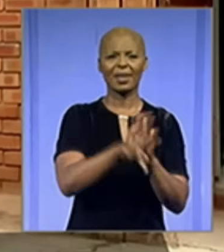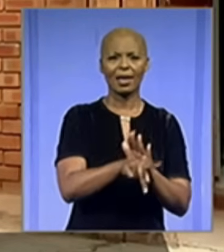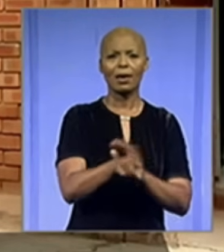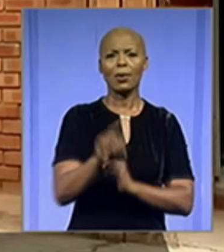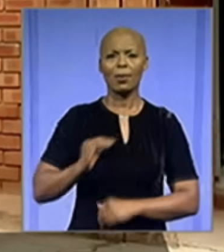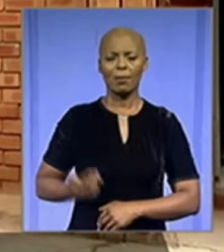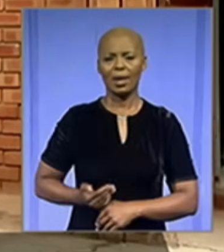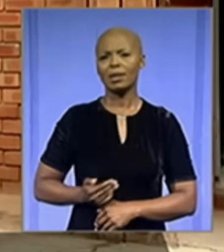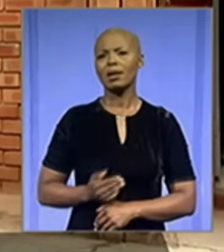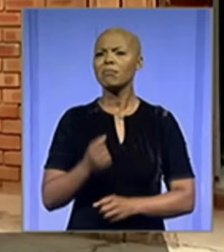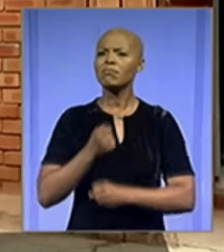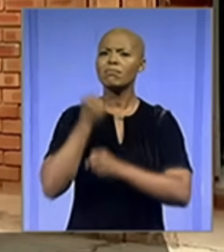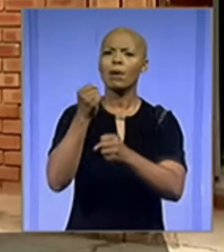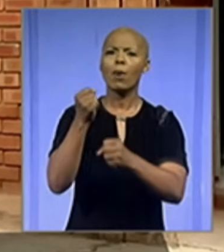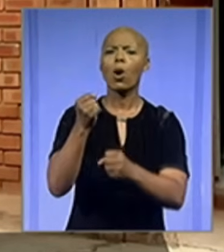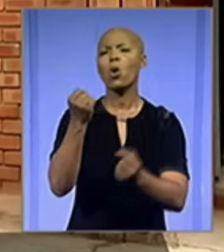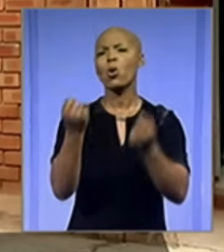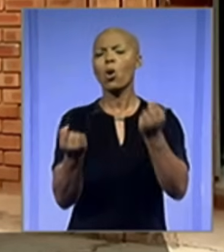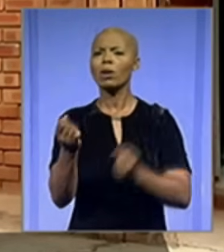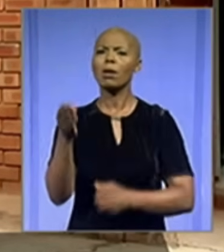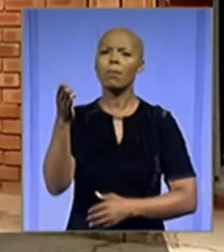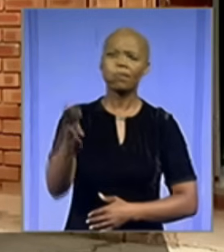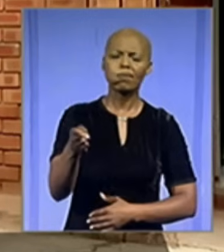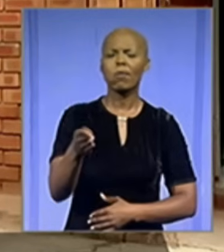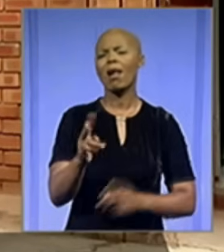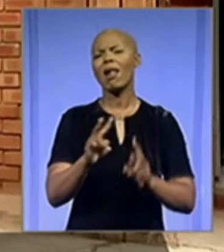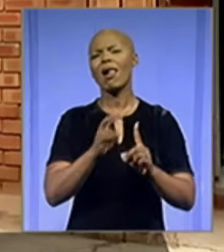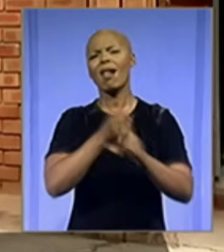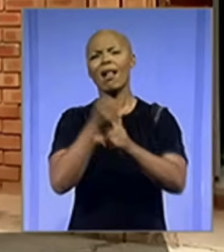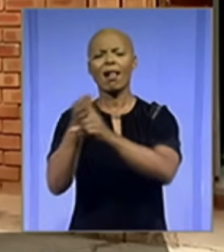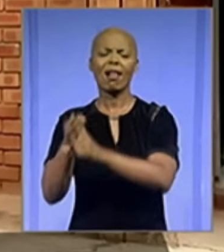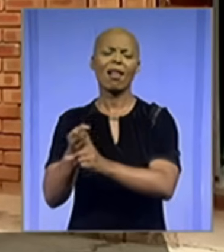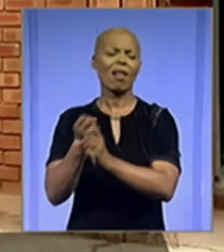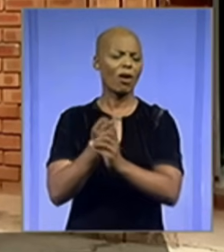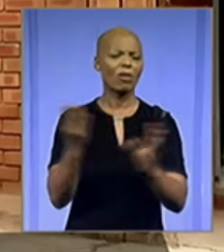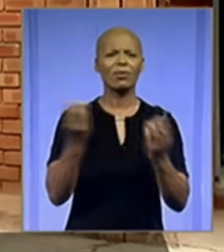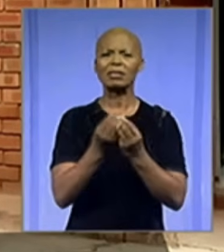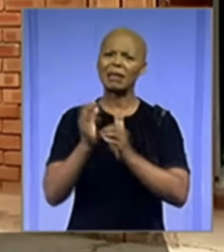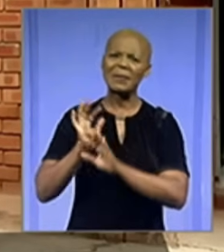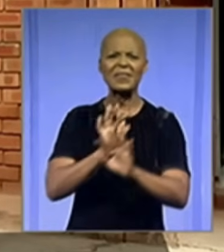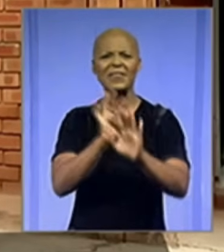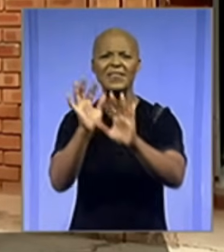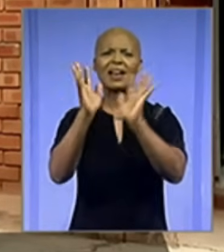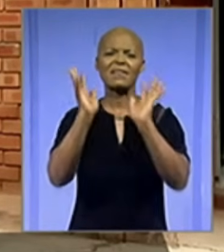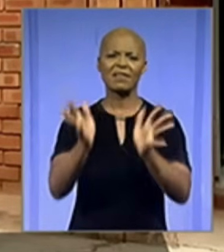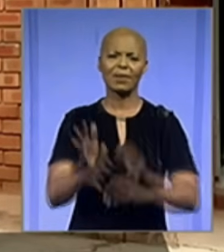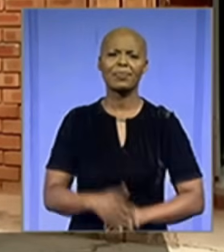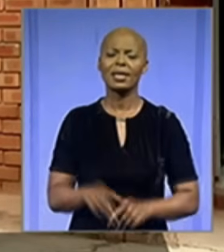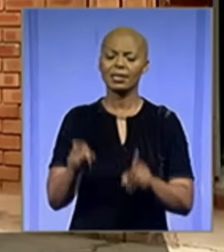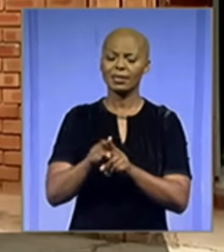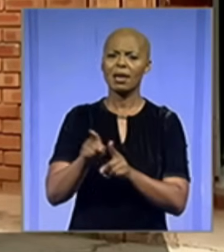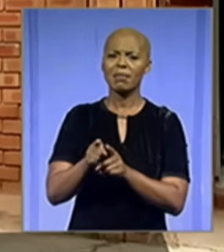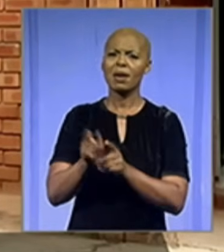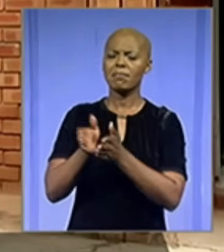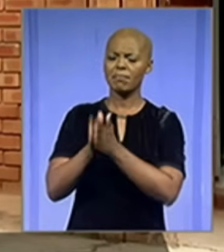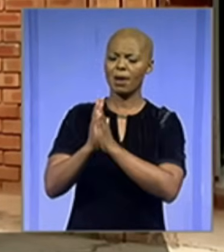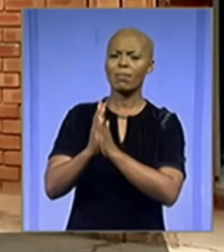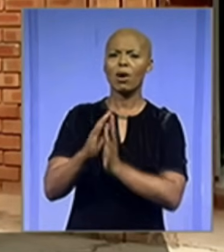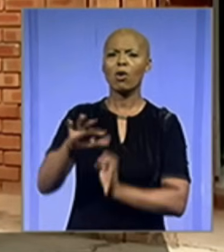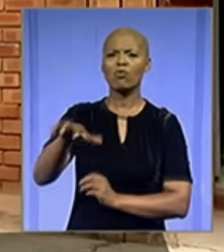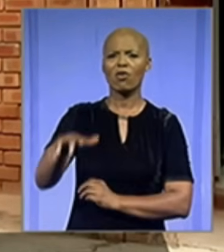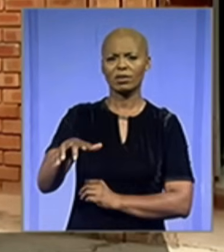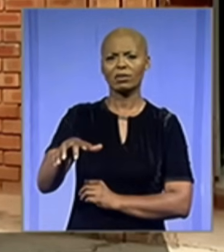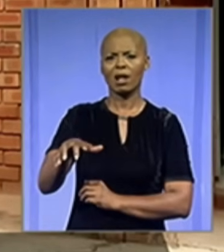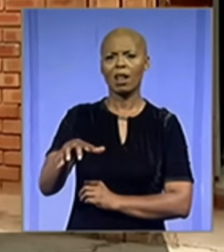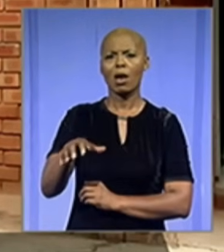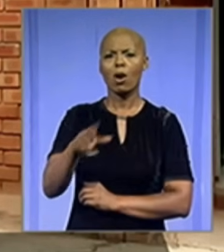campaigns, we have picketed, we have even called the provincial commissioner to come